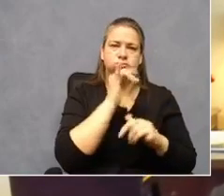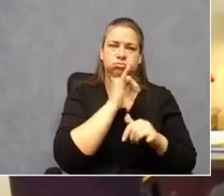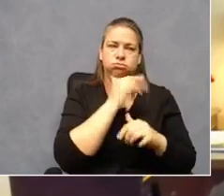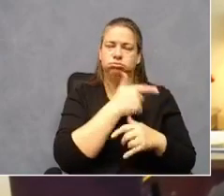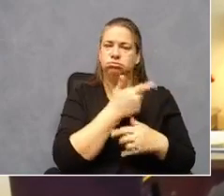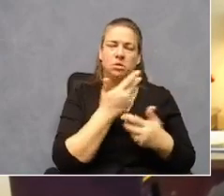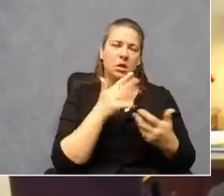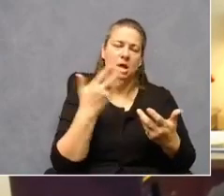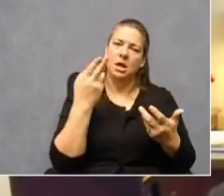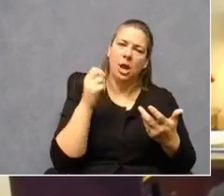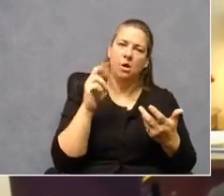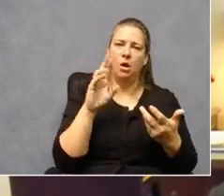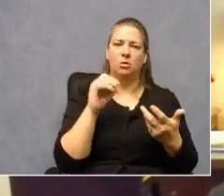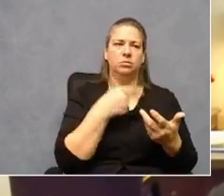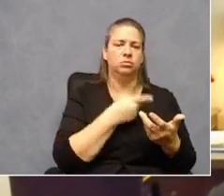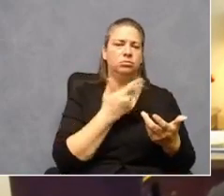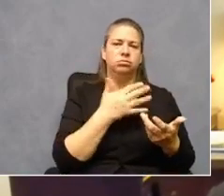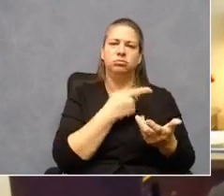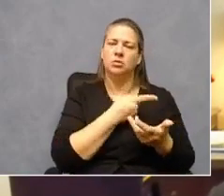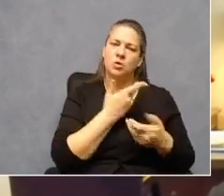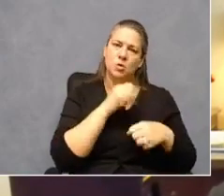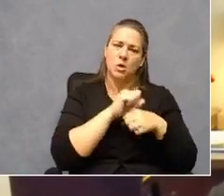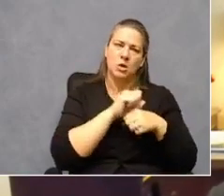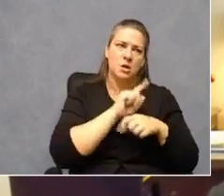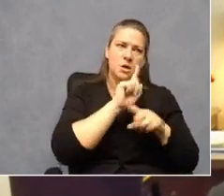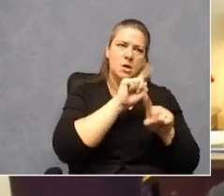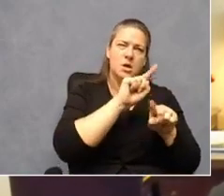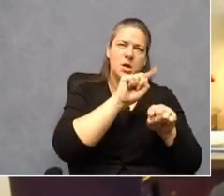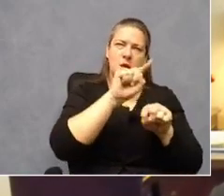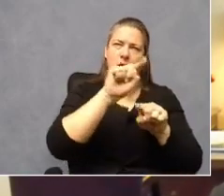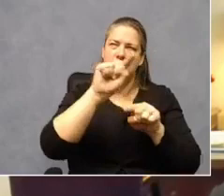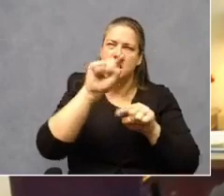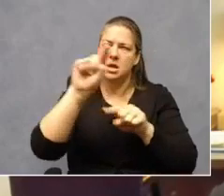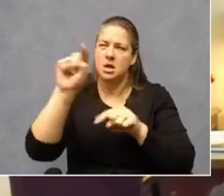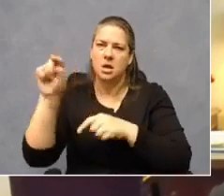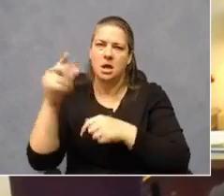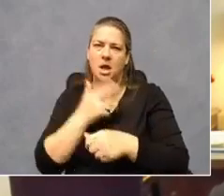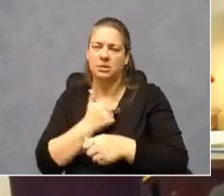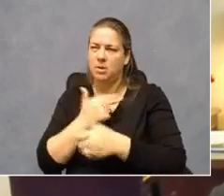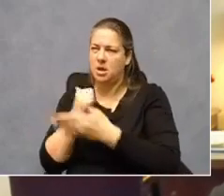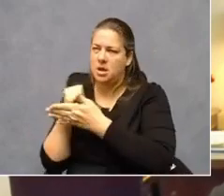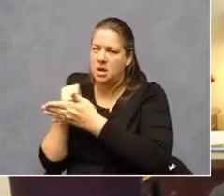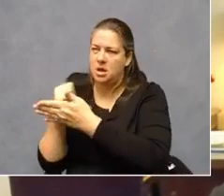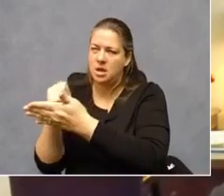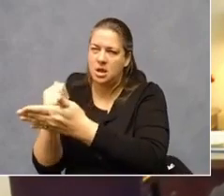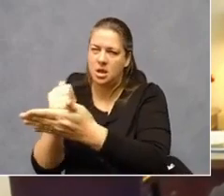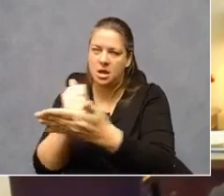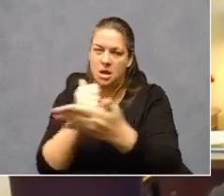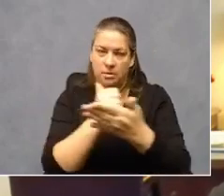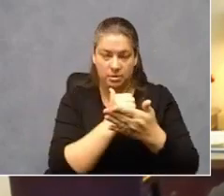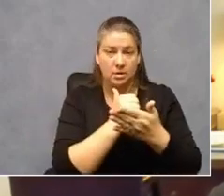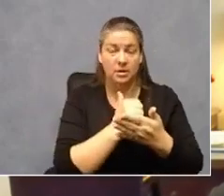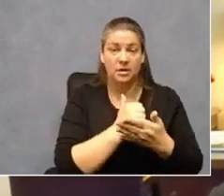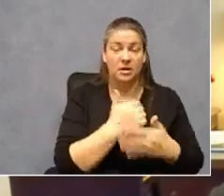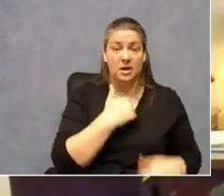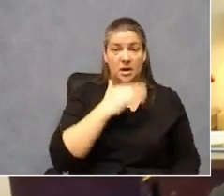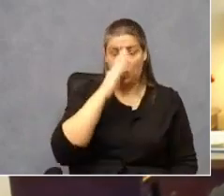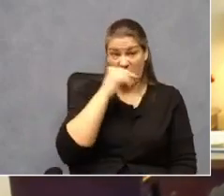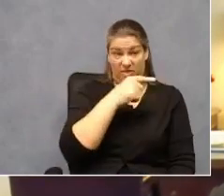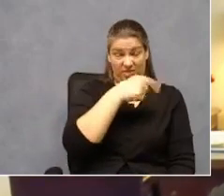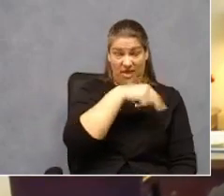facilities all across the Commonwealth. We know that they have been in contact with